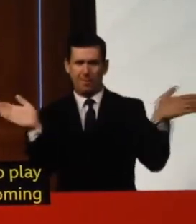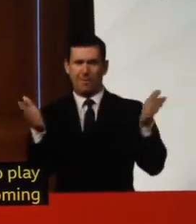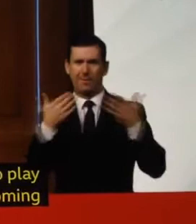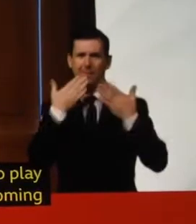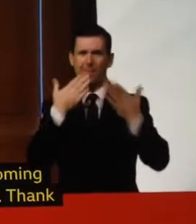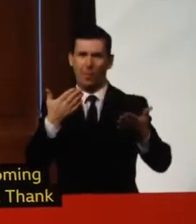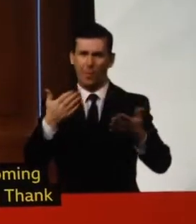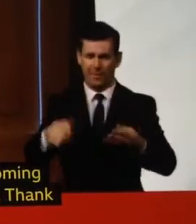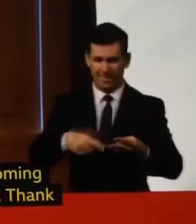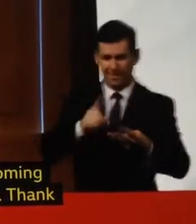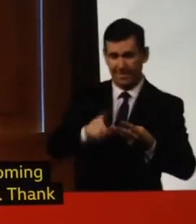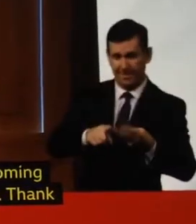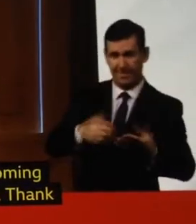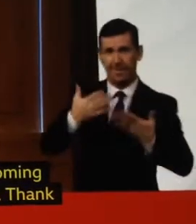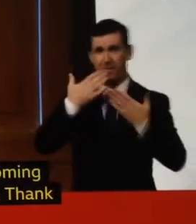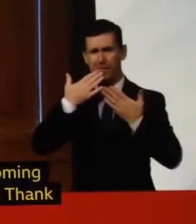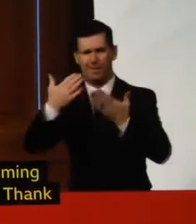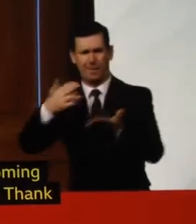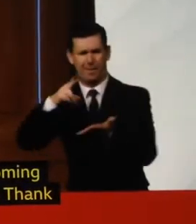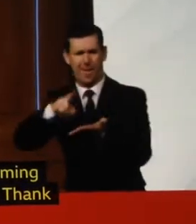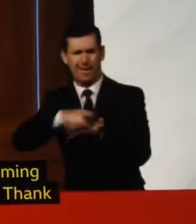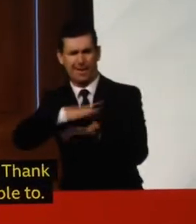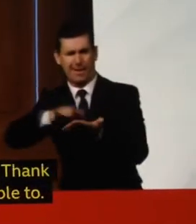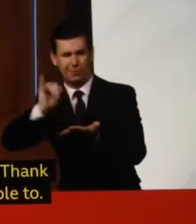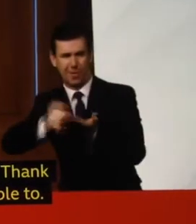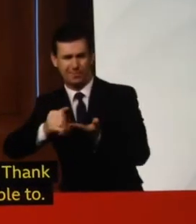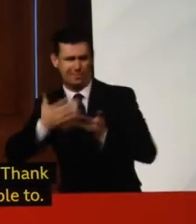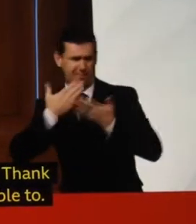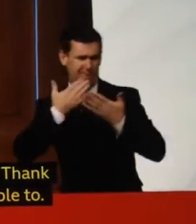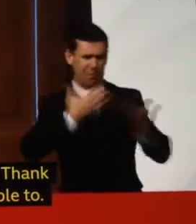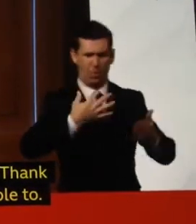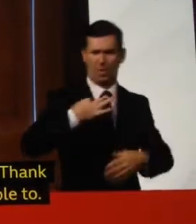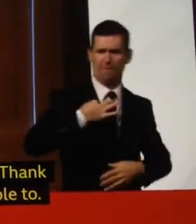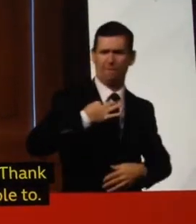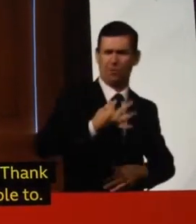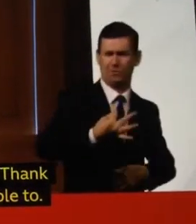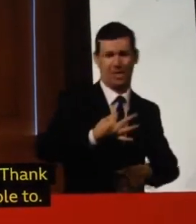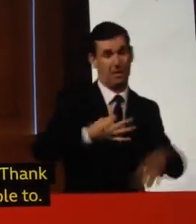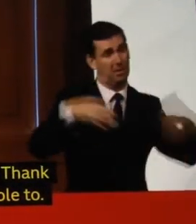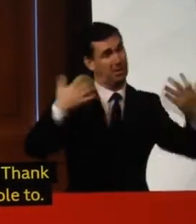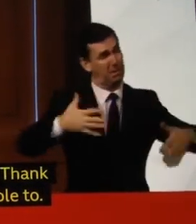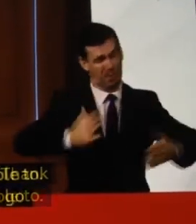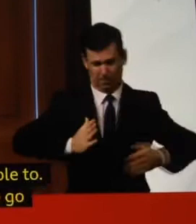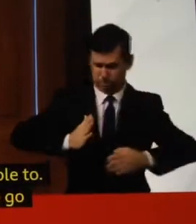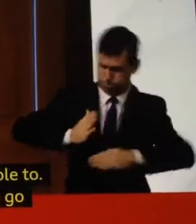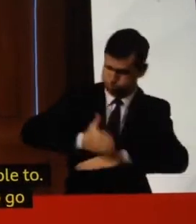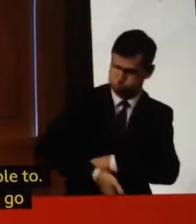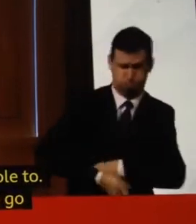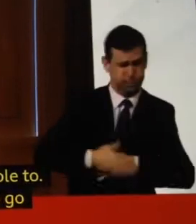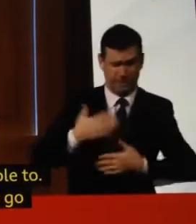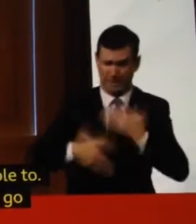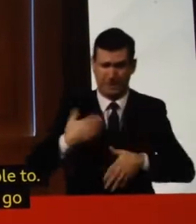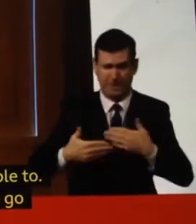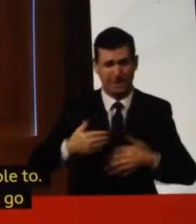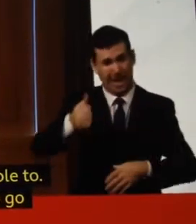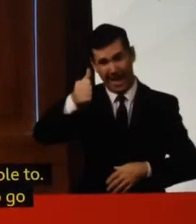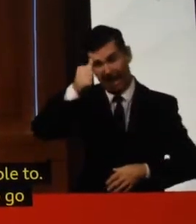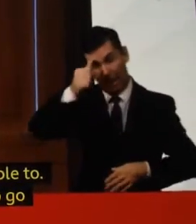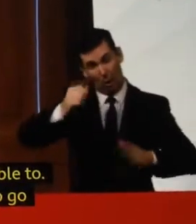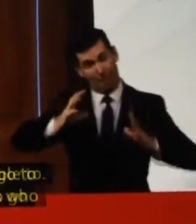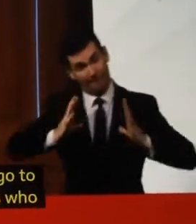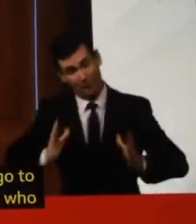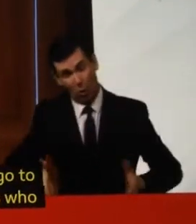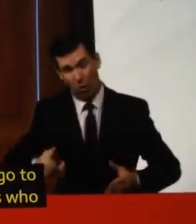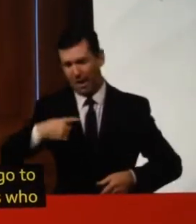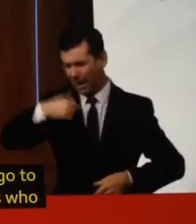course, need to go to our NHS and voluntary teams who once again are pulling out all the stops. I know that you're tired. I know that this